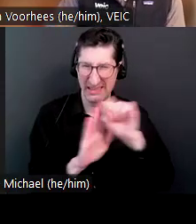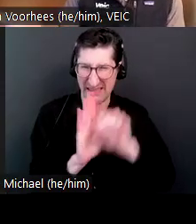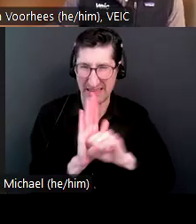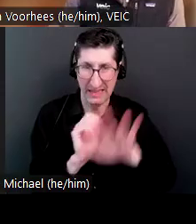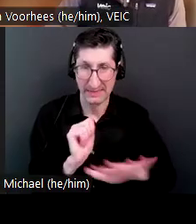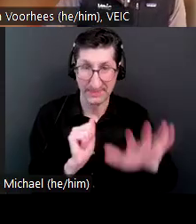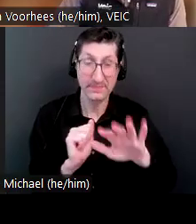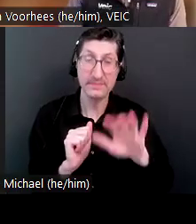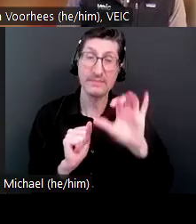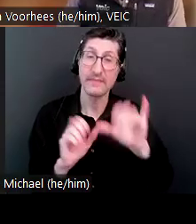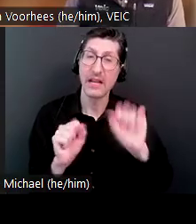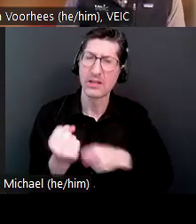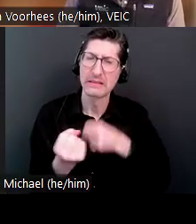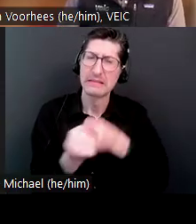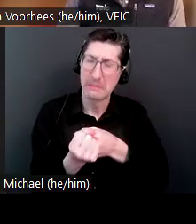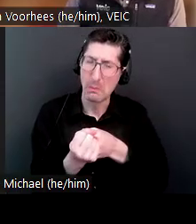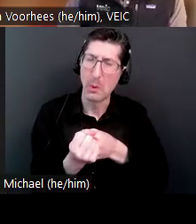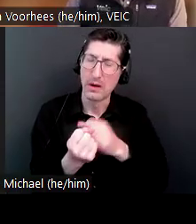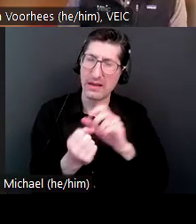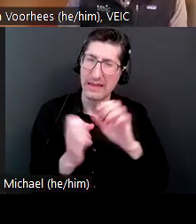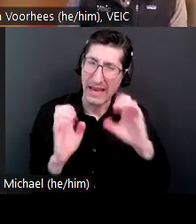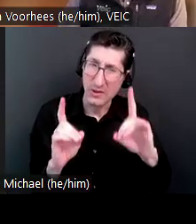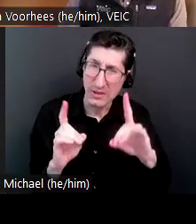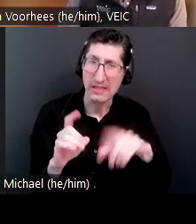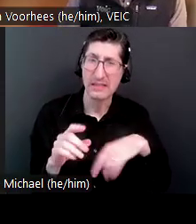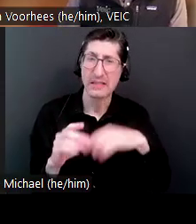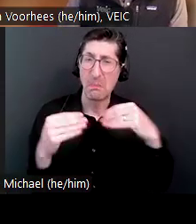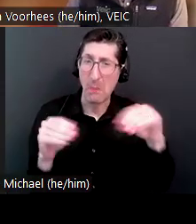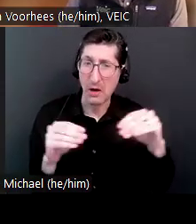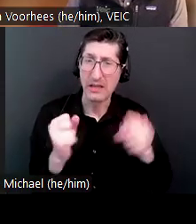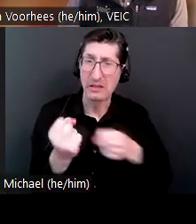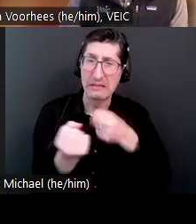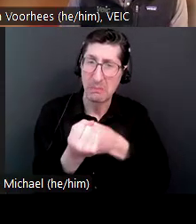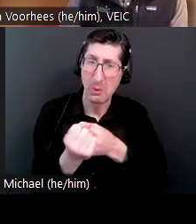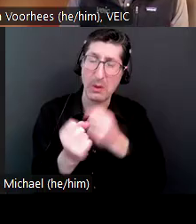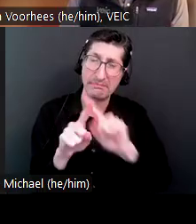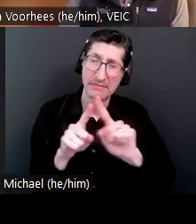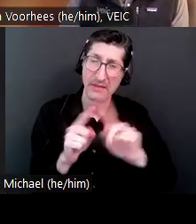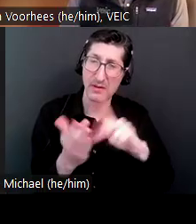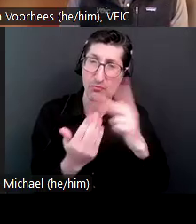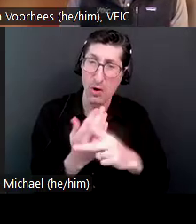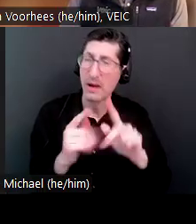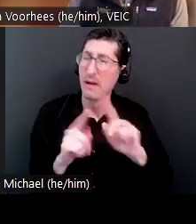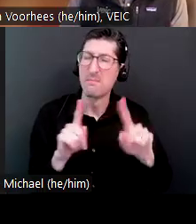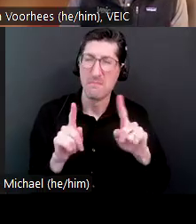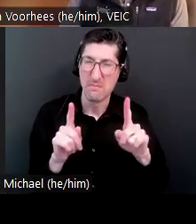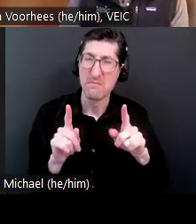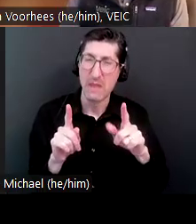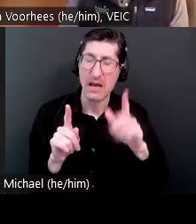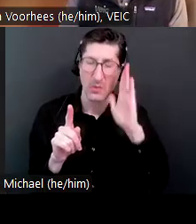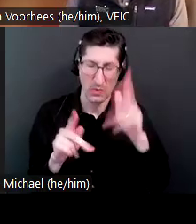support multiple programs and initiatives, but be streamlined across multiple